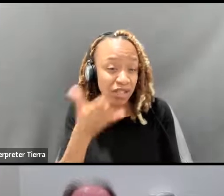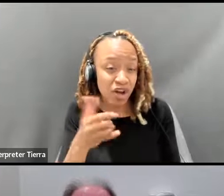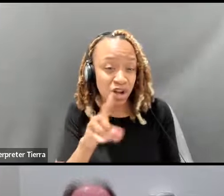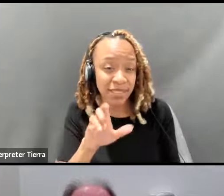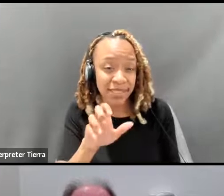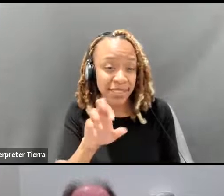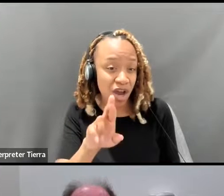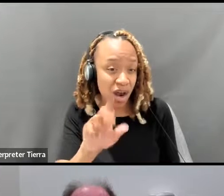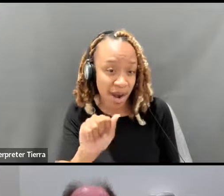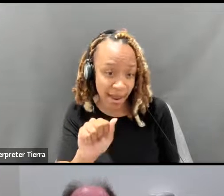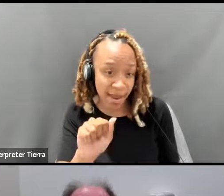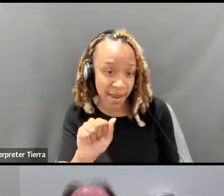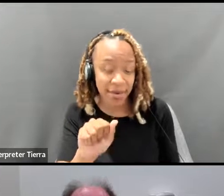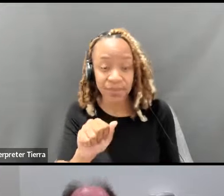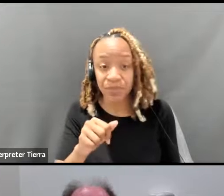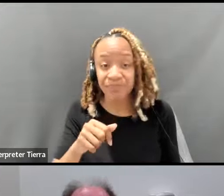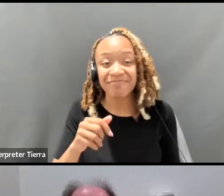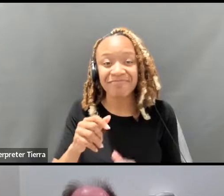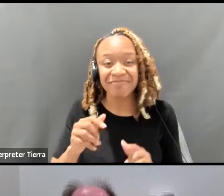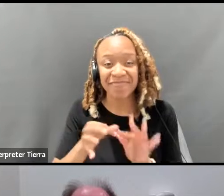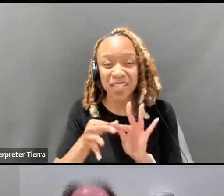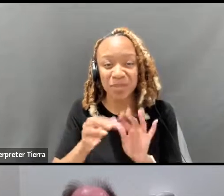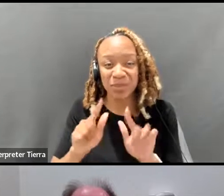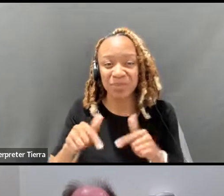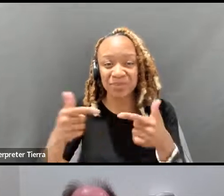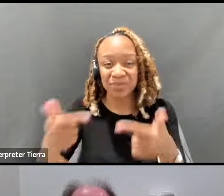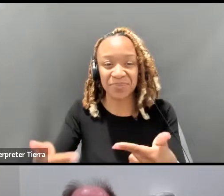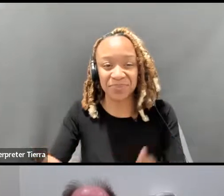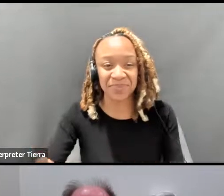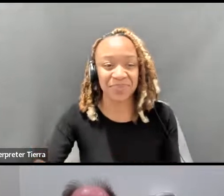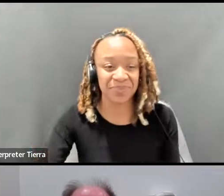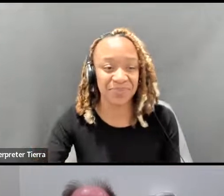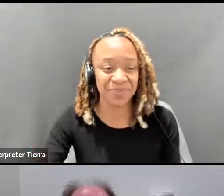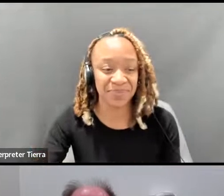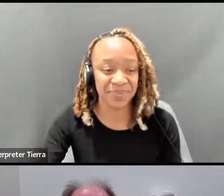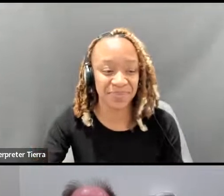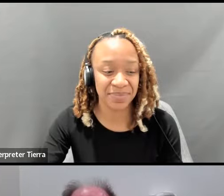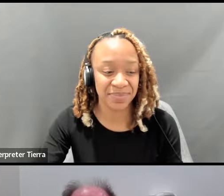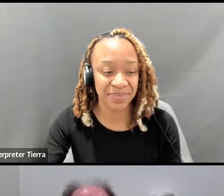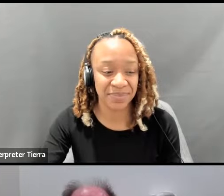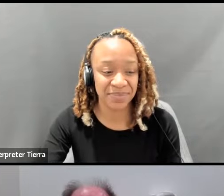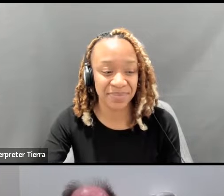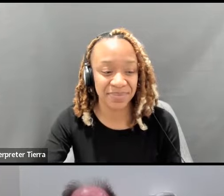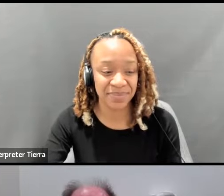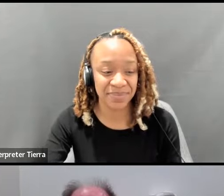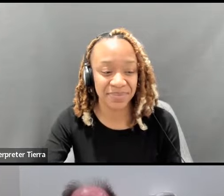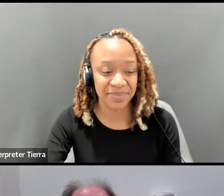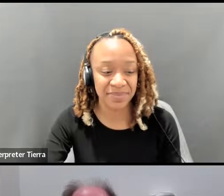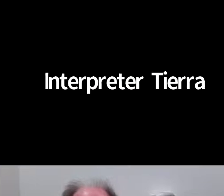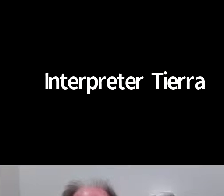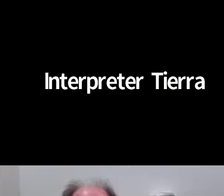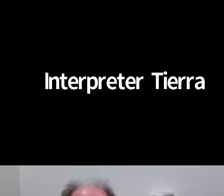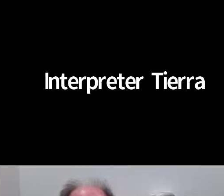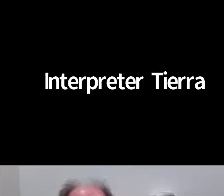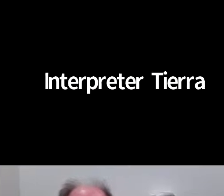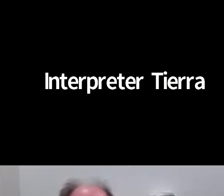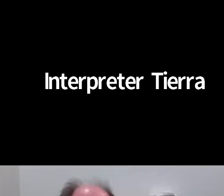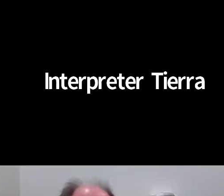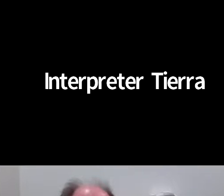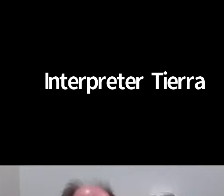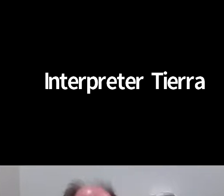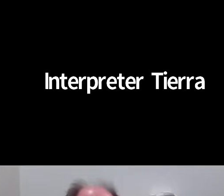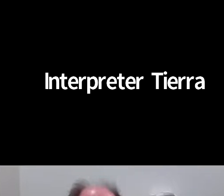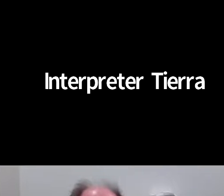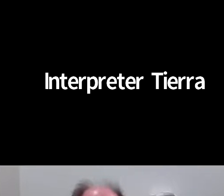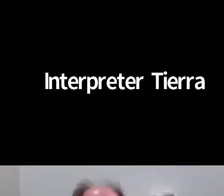not we're not community enforcers. Our job is just, if we see something that we know is violating building safety code, we can notify the